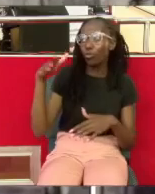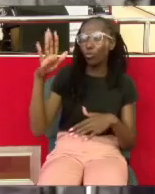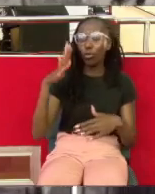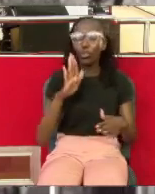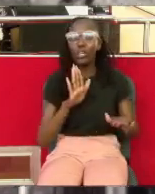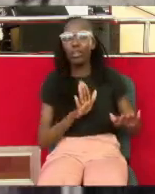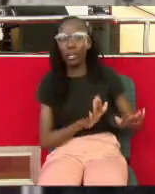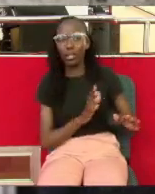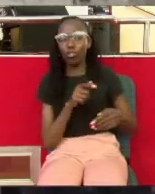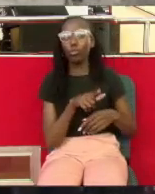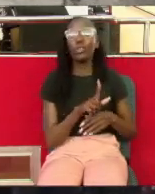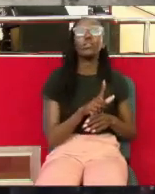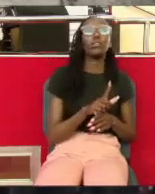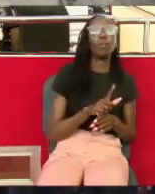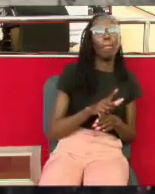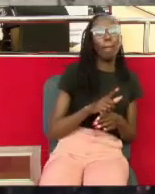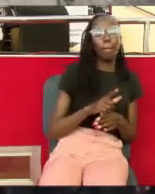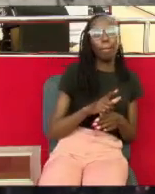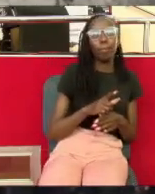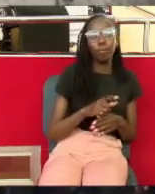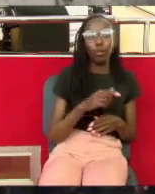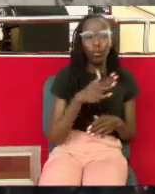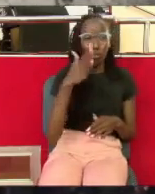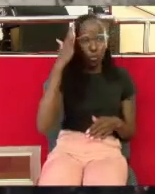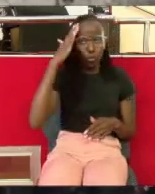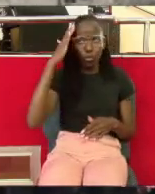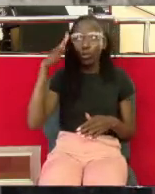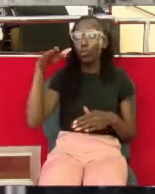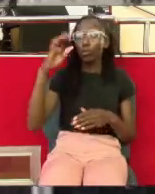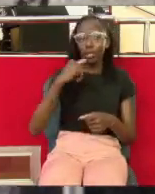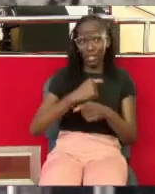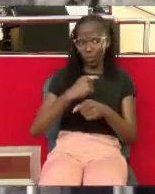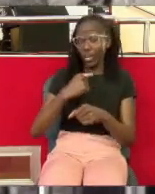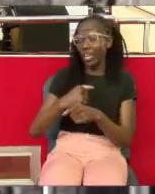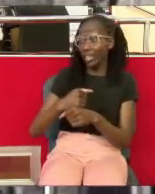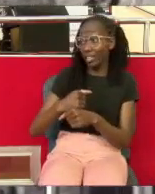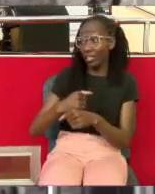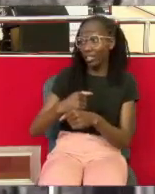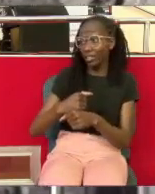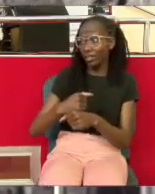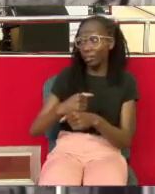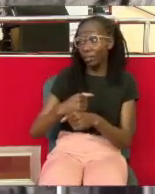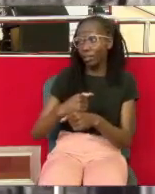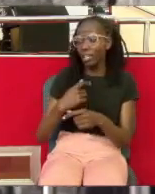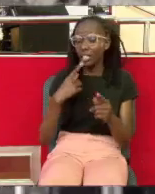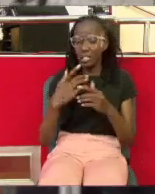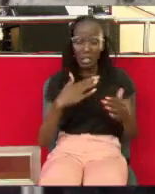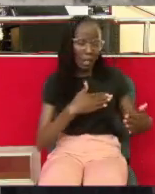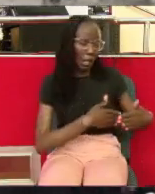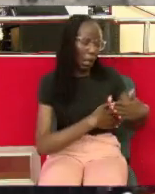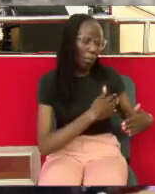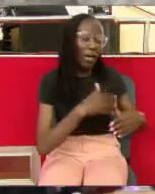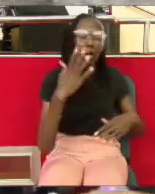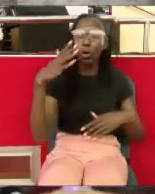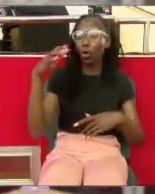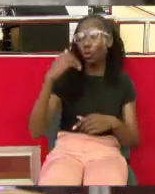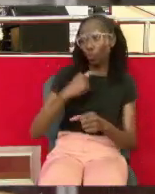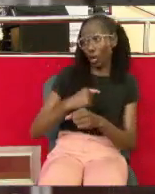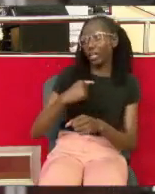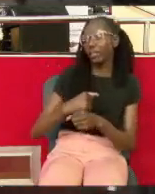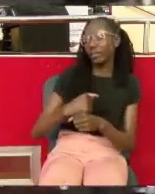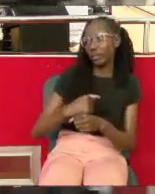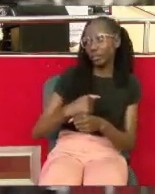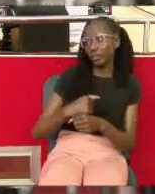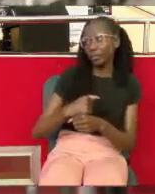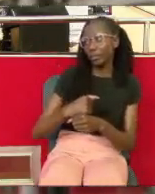at work in your life. Do you know that God is at work in you? Tell someone, God is at work in my